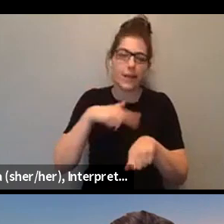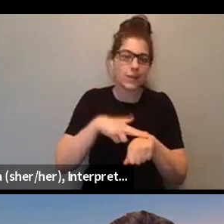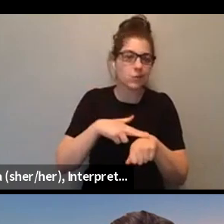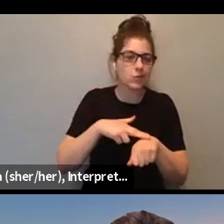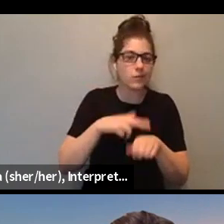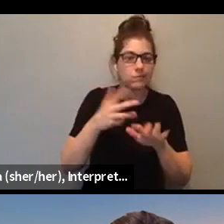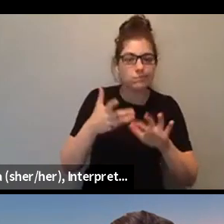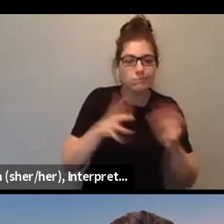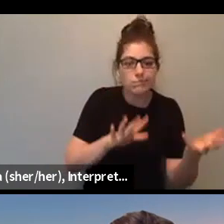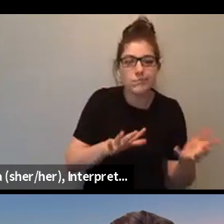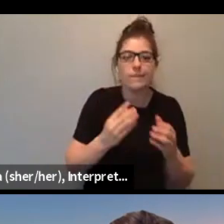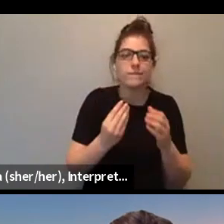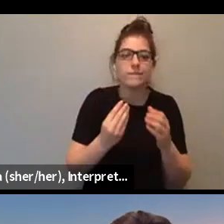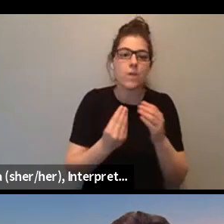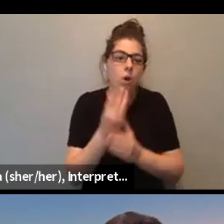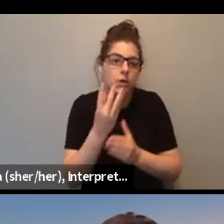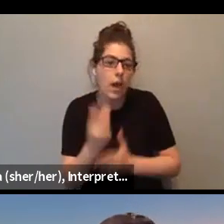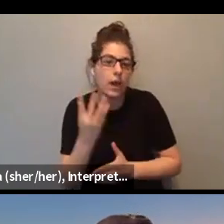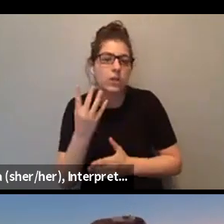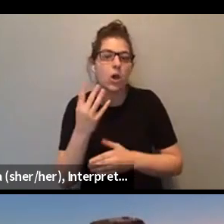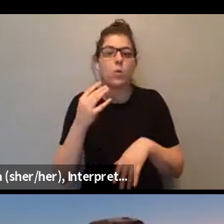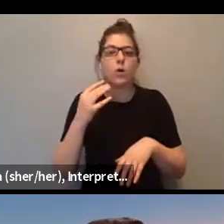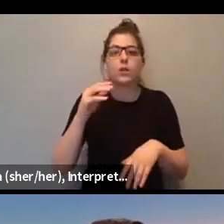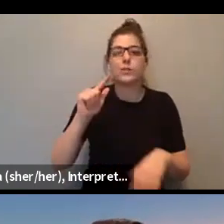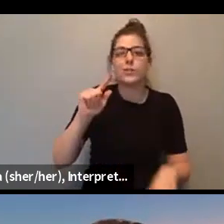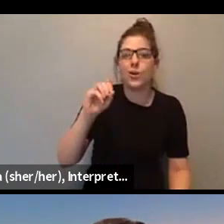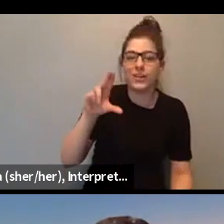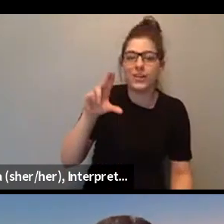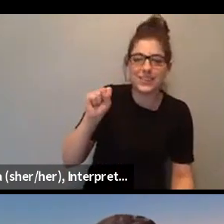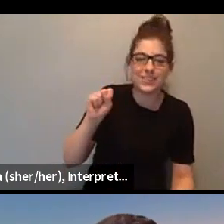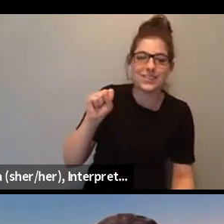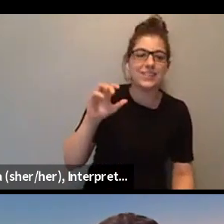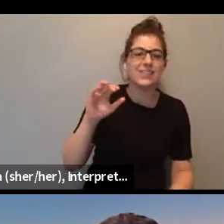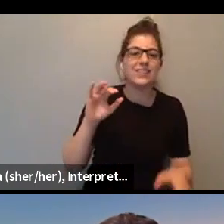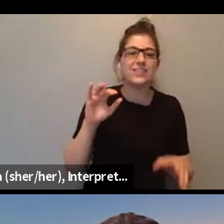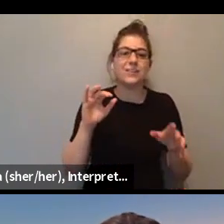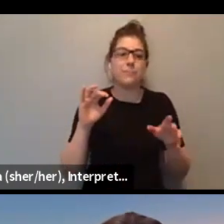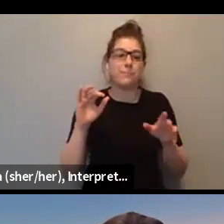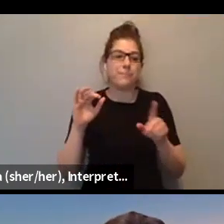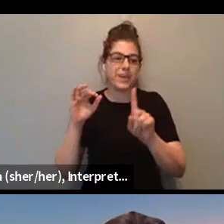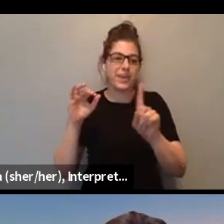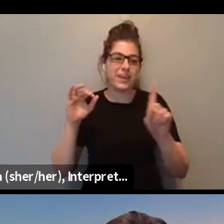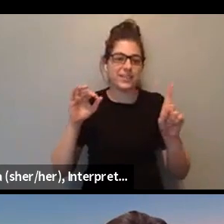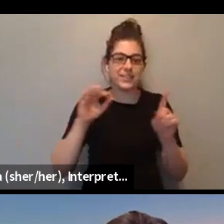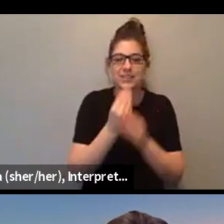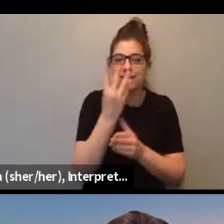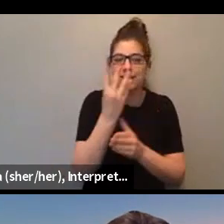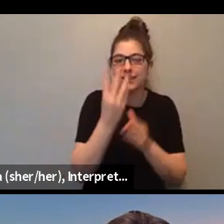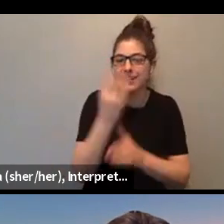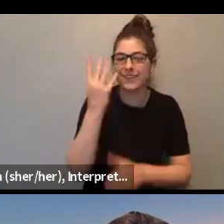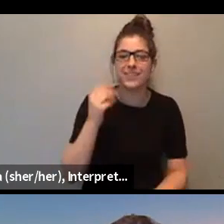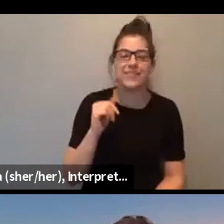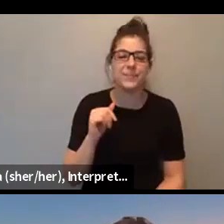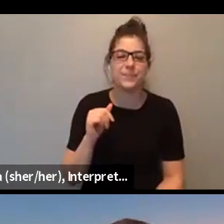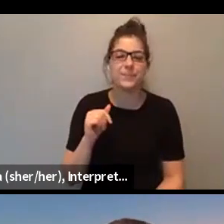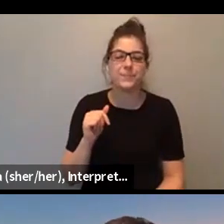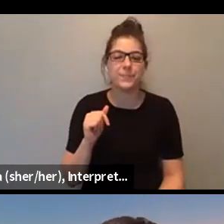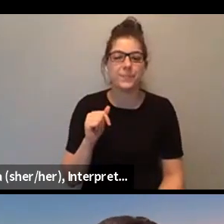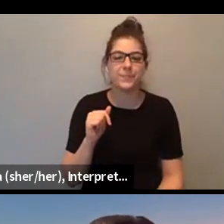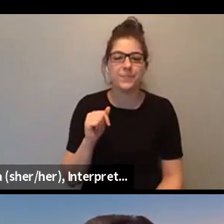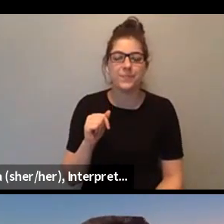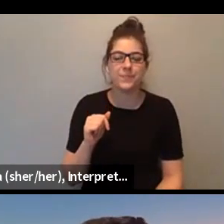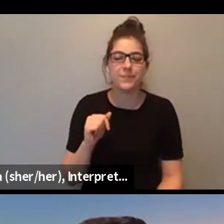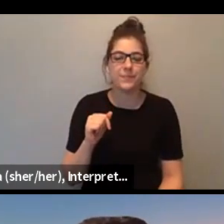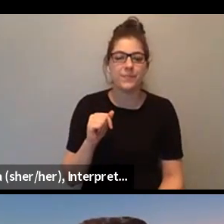locusts, and so on. And Laura Colby goes through in